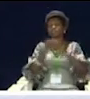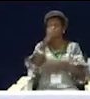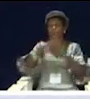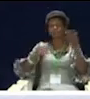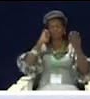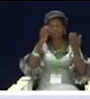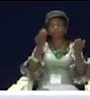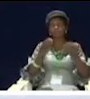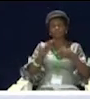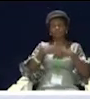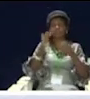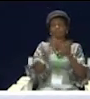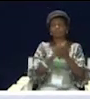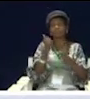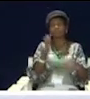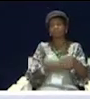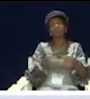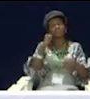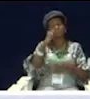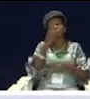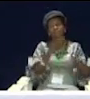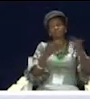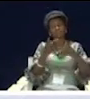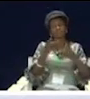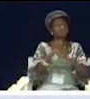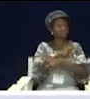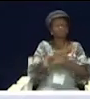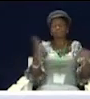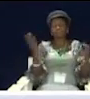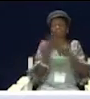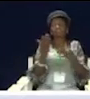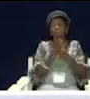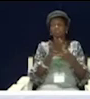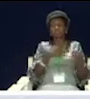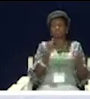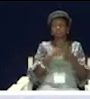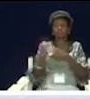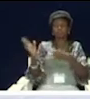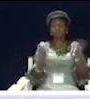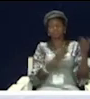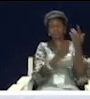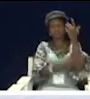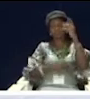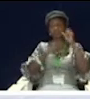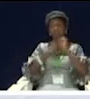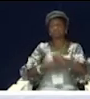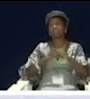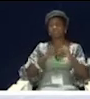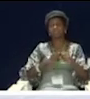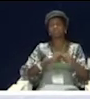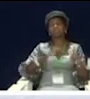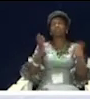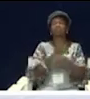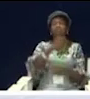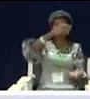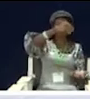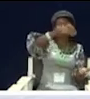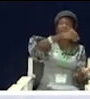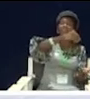After that, anytime she visited, I didn't bother preparing pounded yam. I got